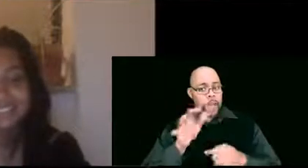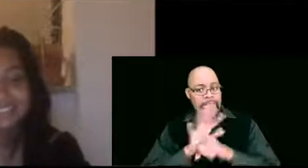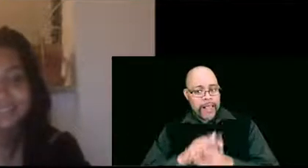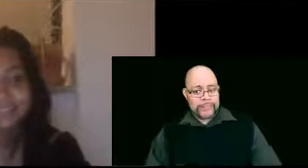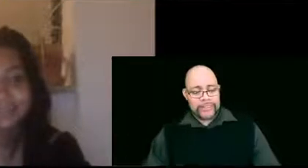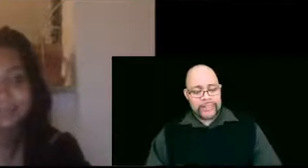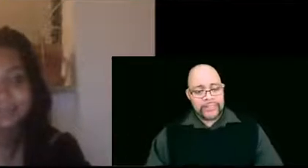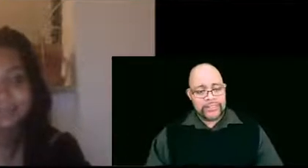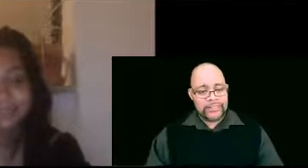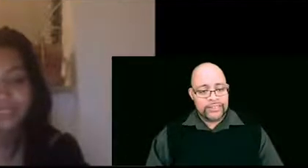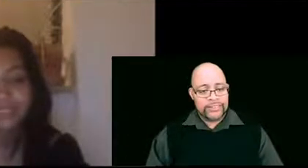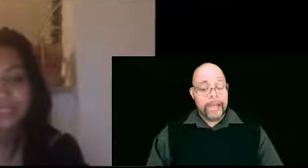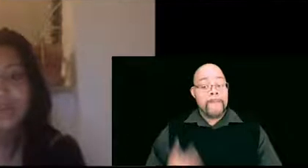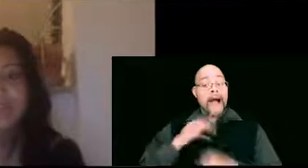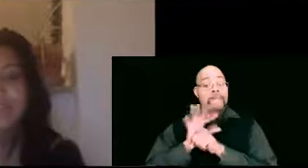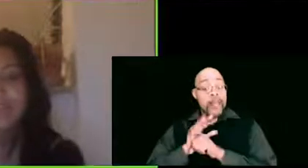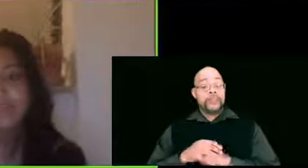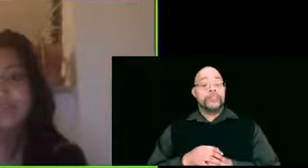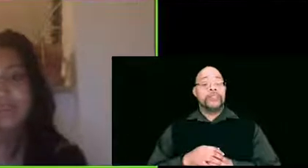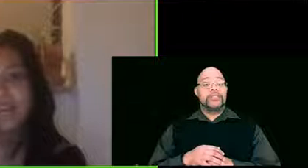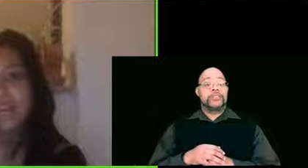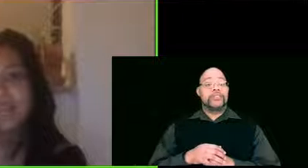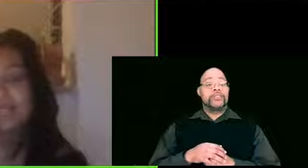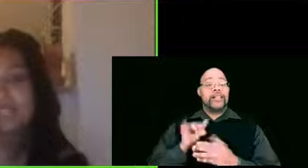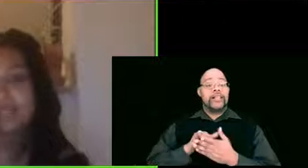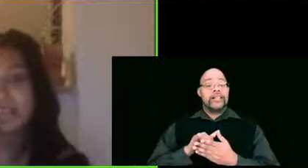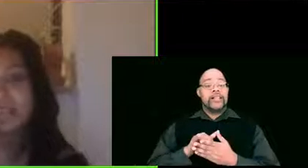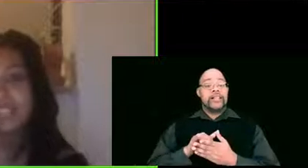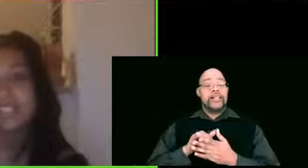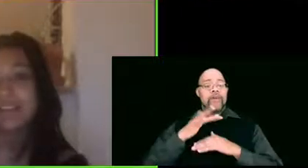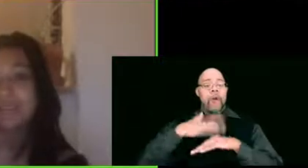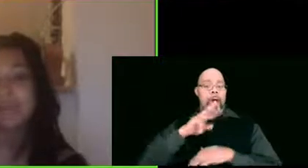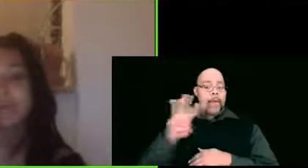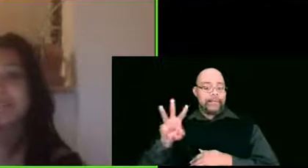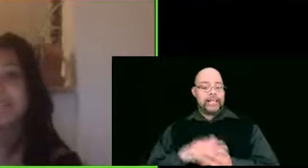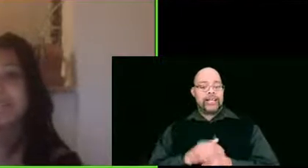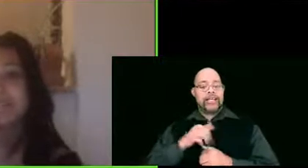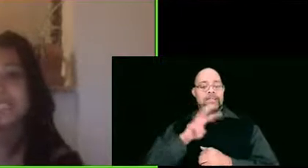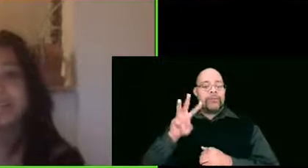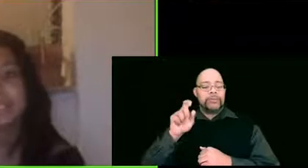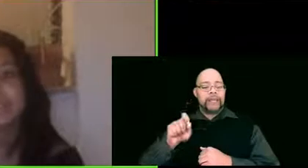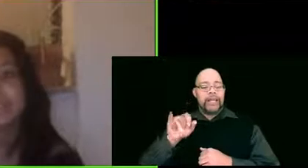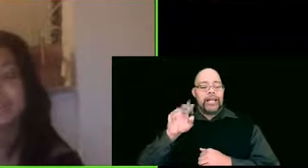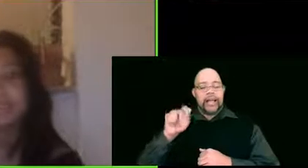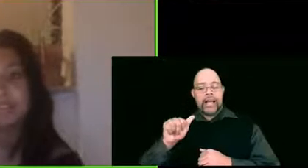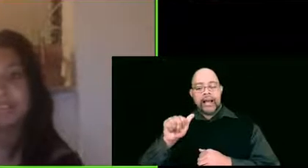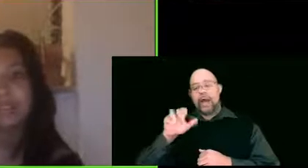watch your films. My film, My 25 Days Between Us, is available on my website, which is